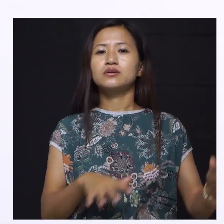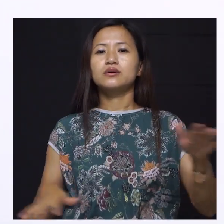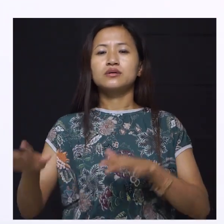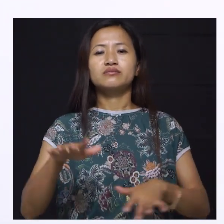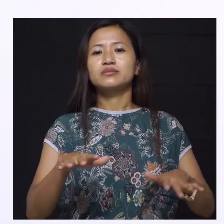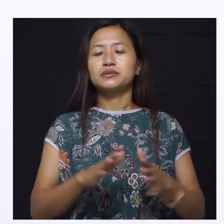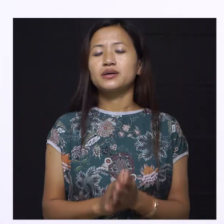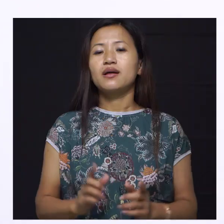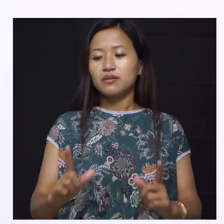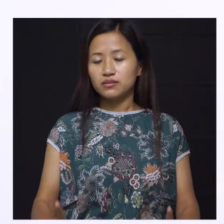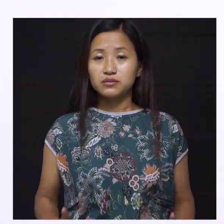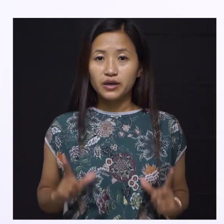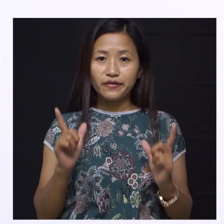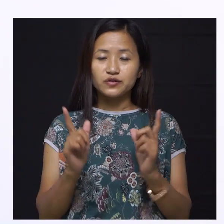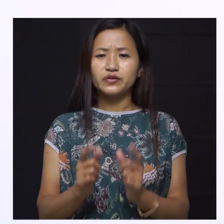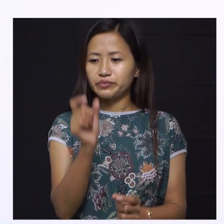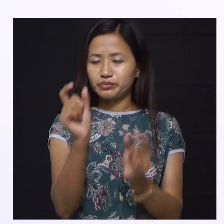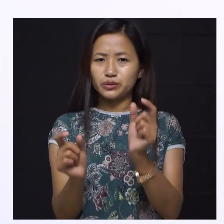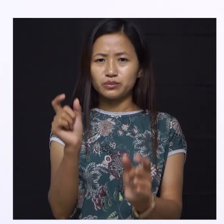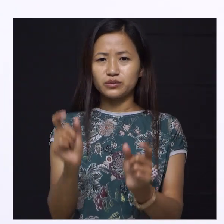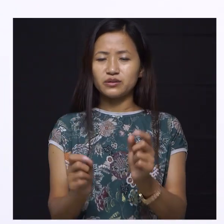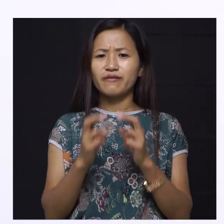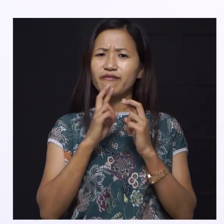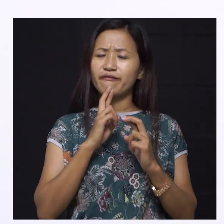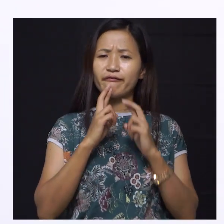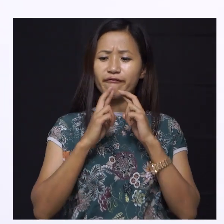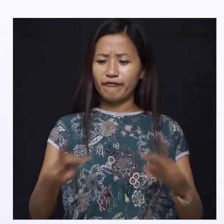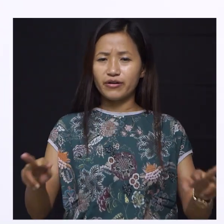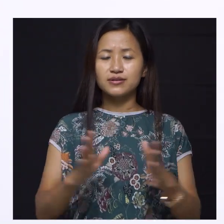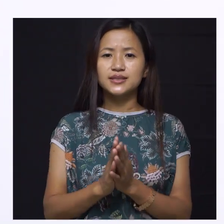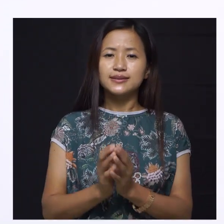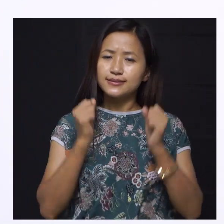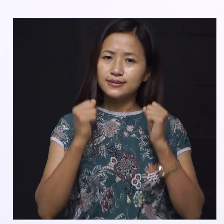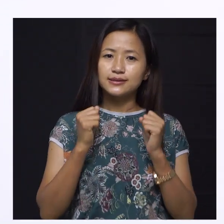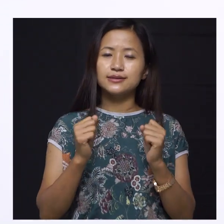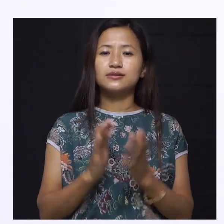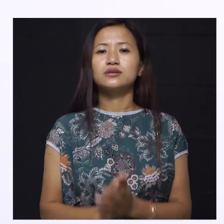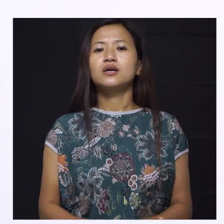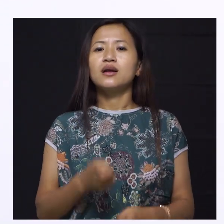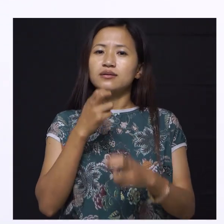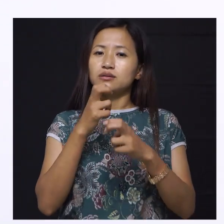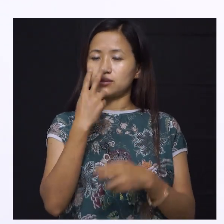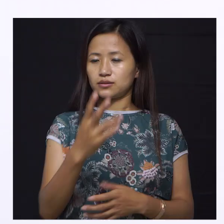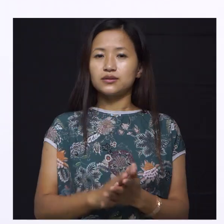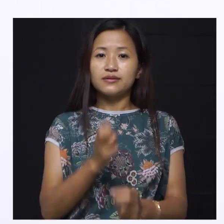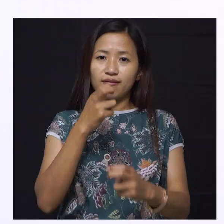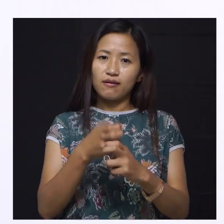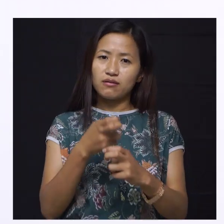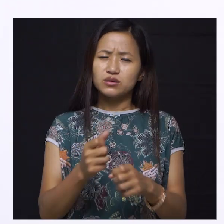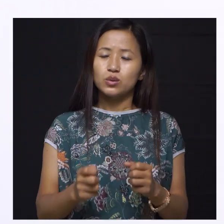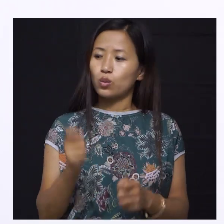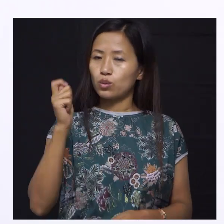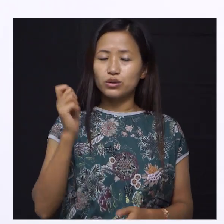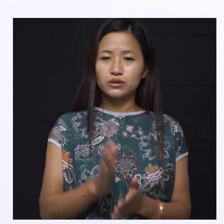of people are very difficult sometimes, okay? And in this drama, you will see the hardworking lifestyles